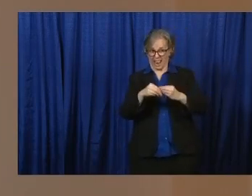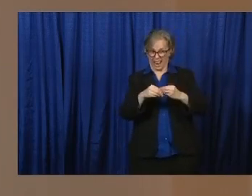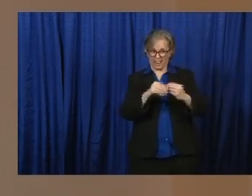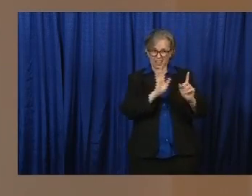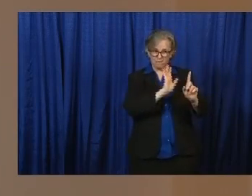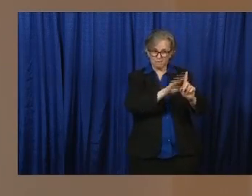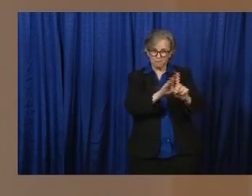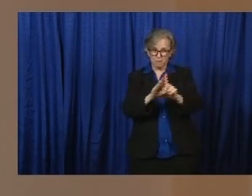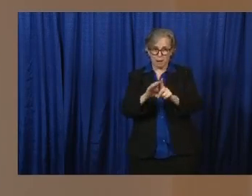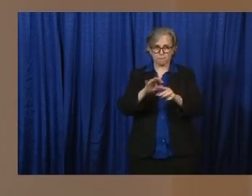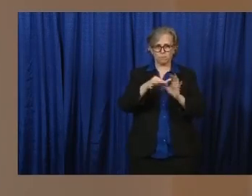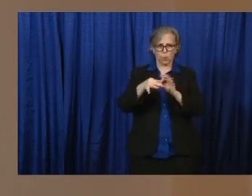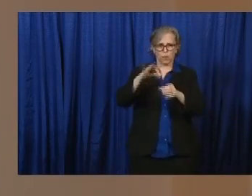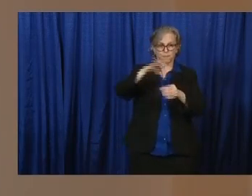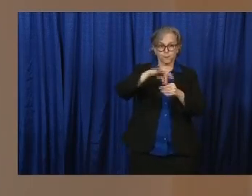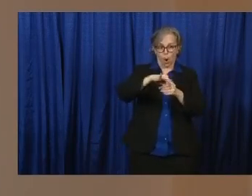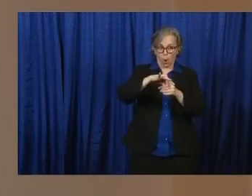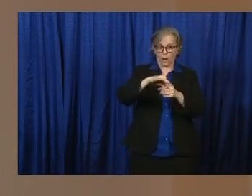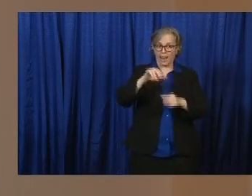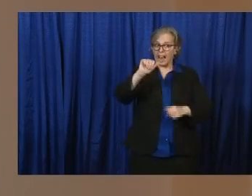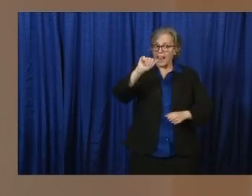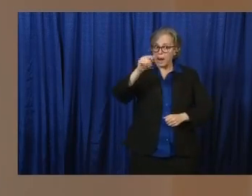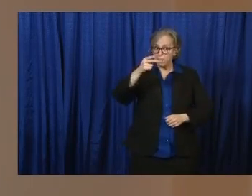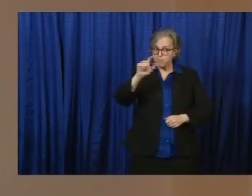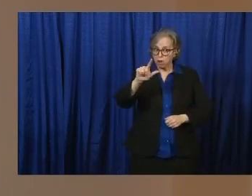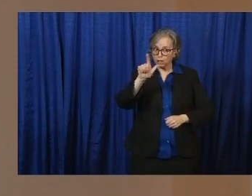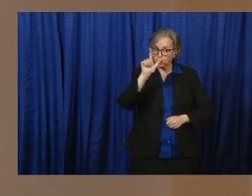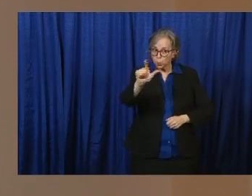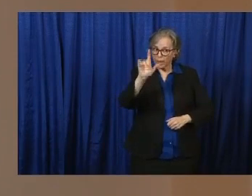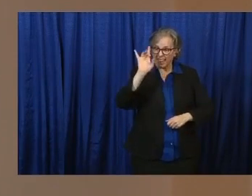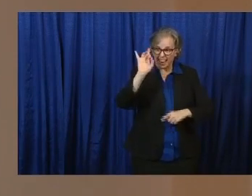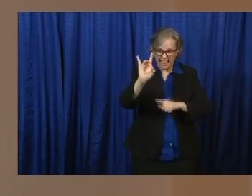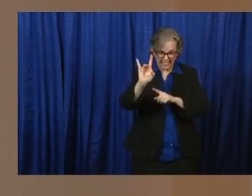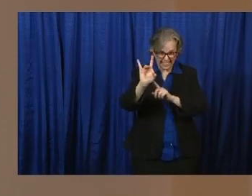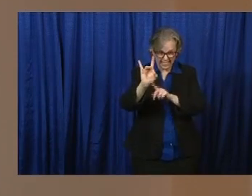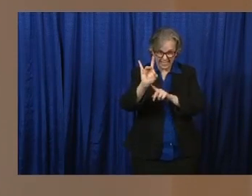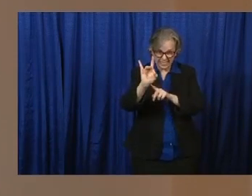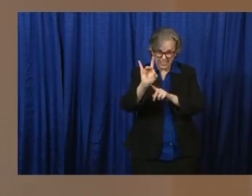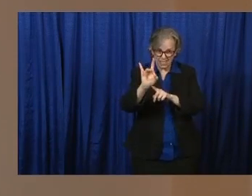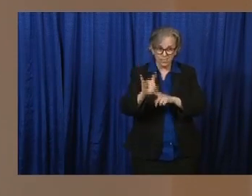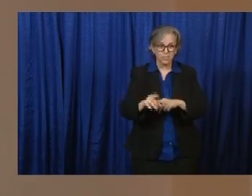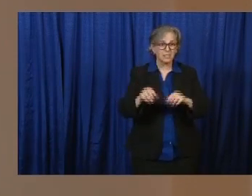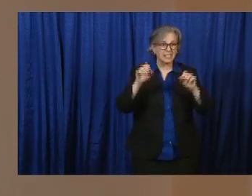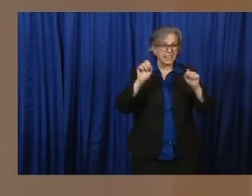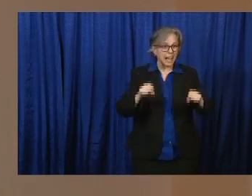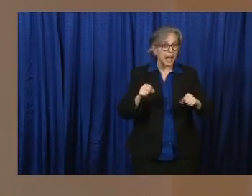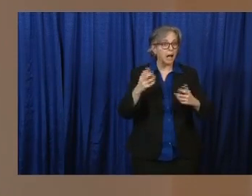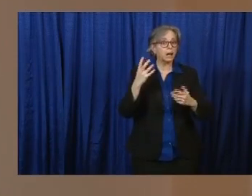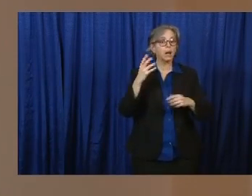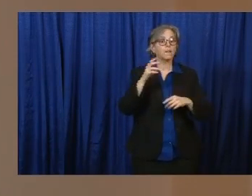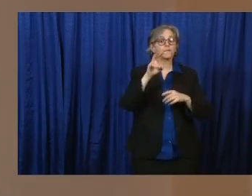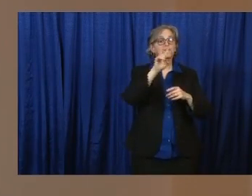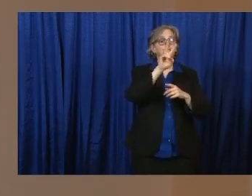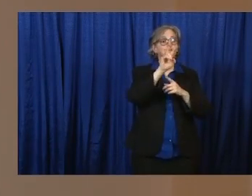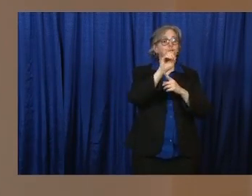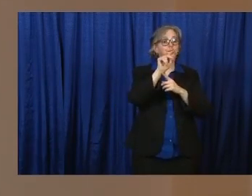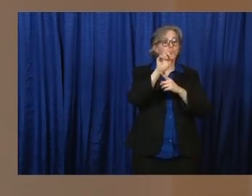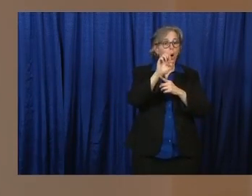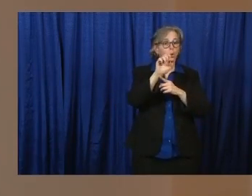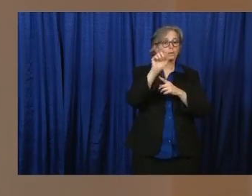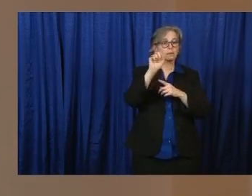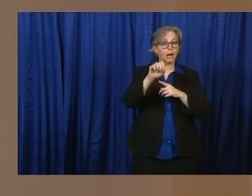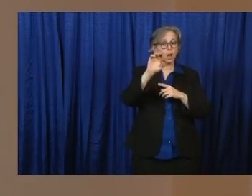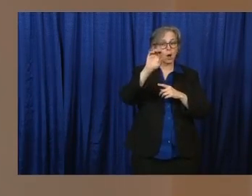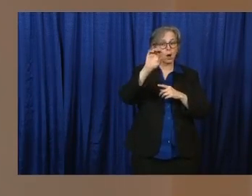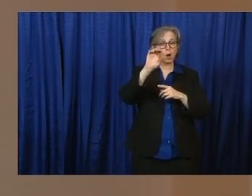April 28th. You can get your absentee ballot request at voteohio.gov, or you can call your local board